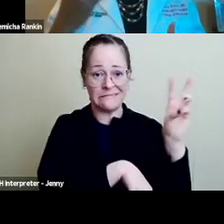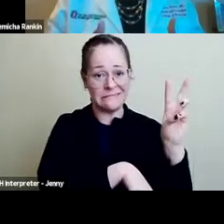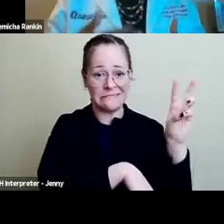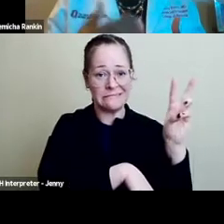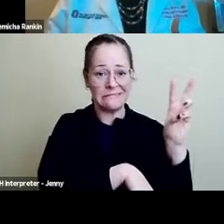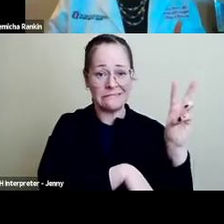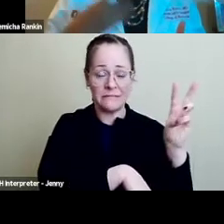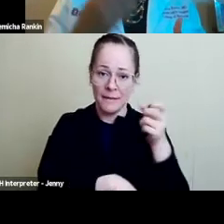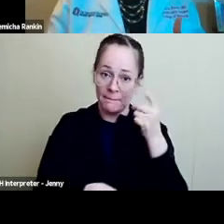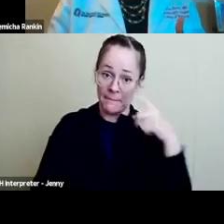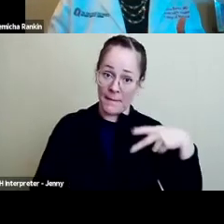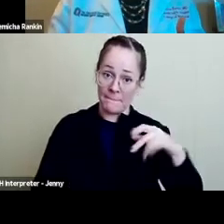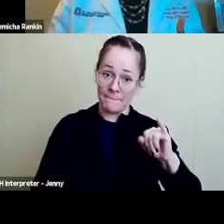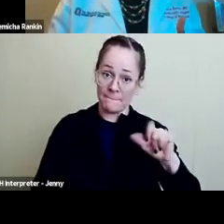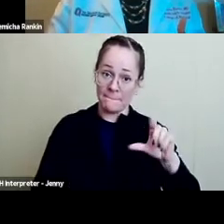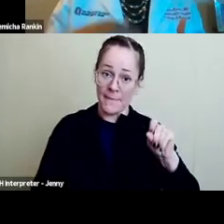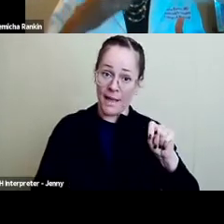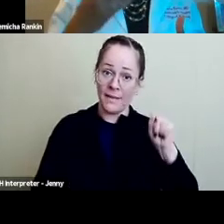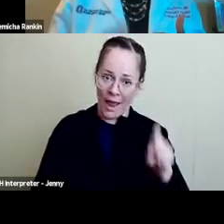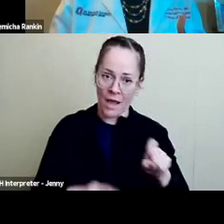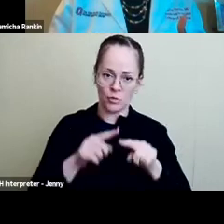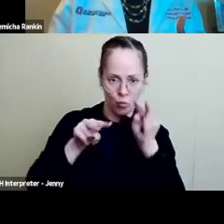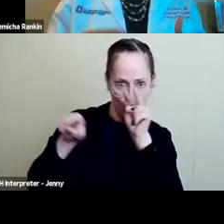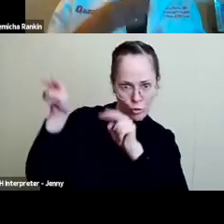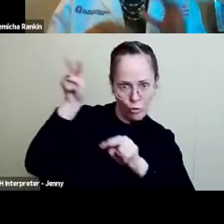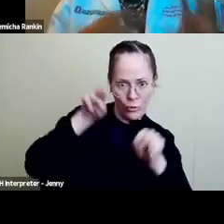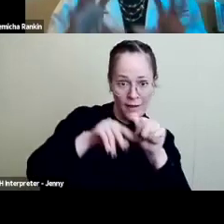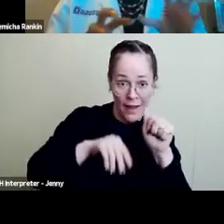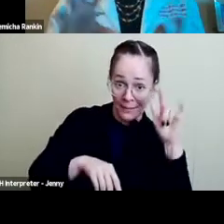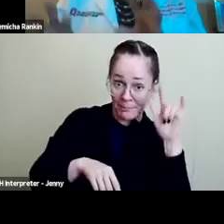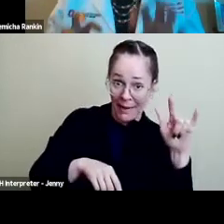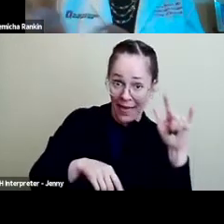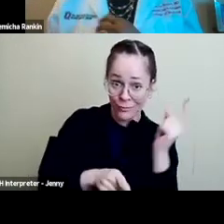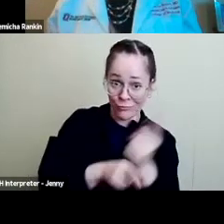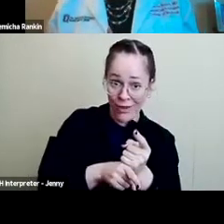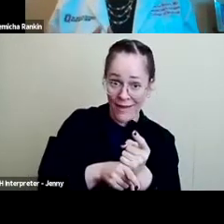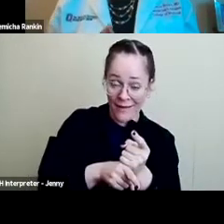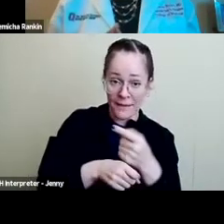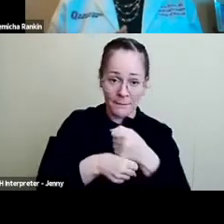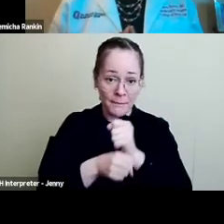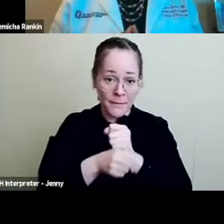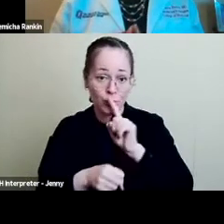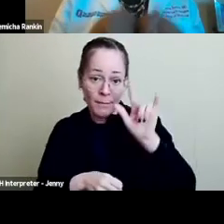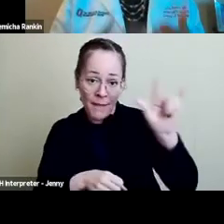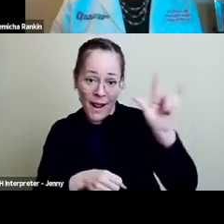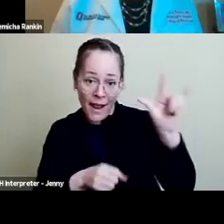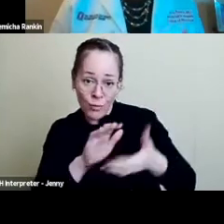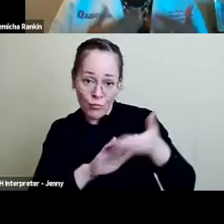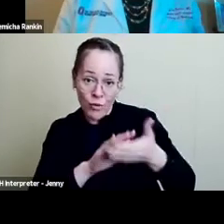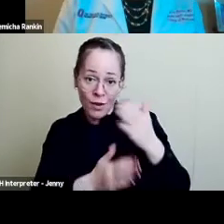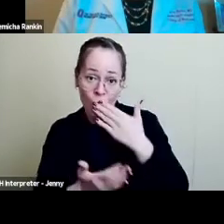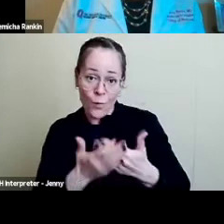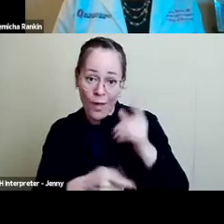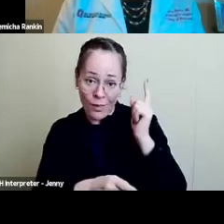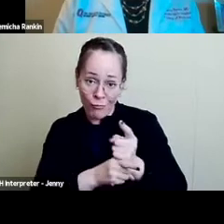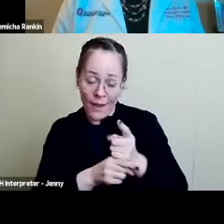want your pilot to make sure they check out the plane, make sure there's gas, make sure all the buttons in the equipment work. And so when I go in, I